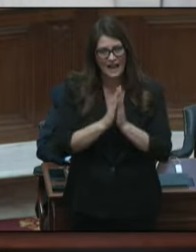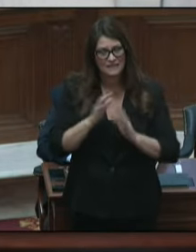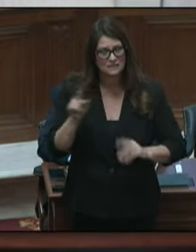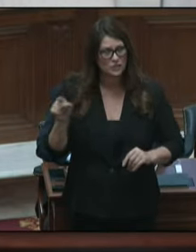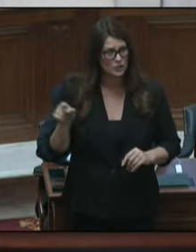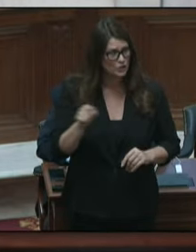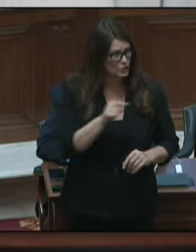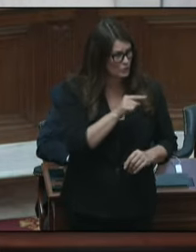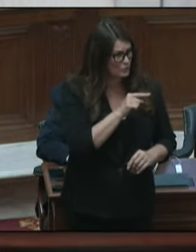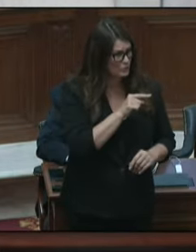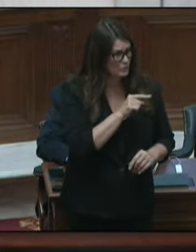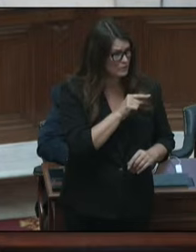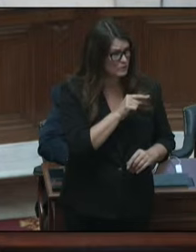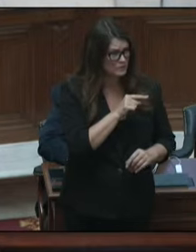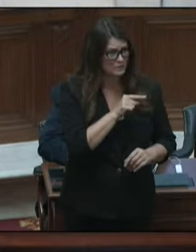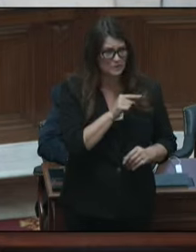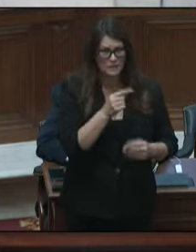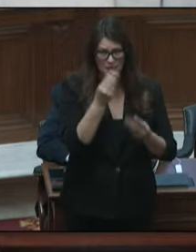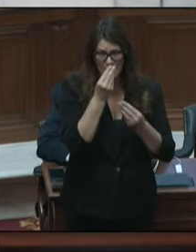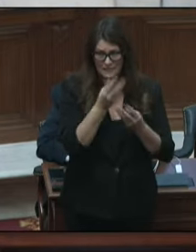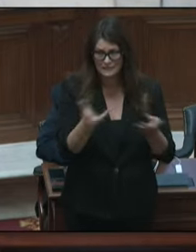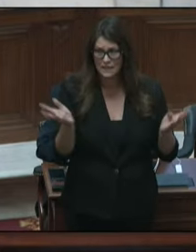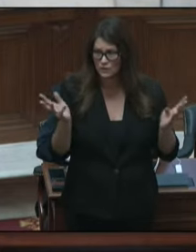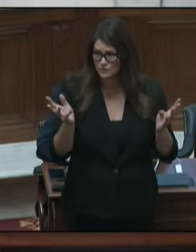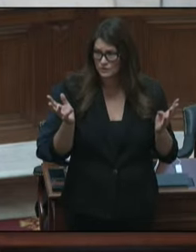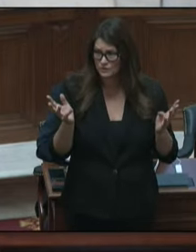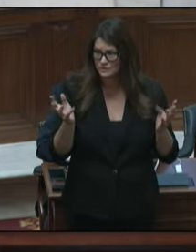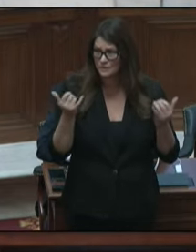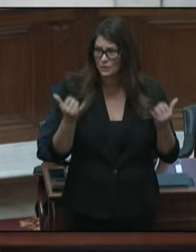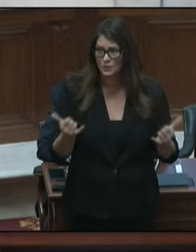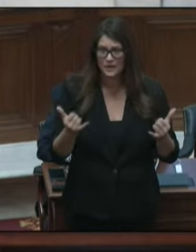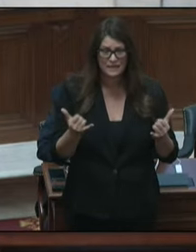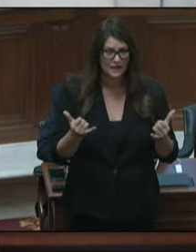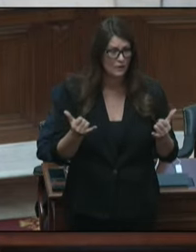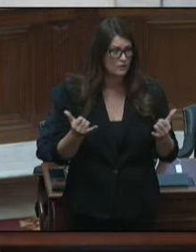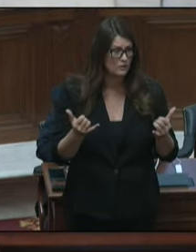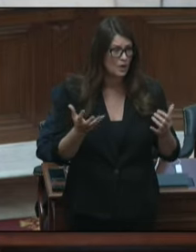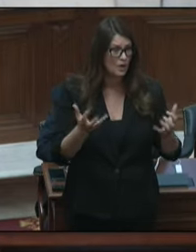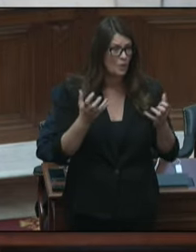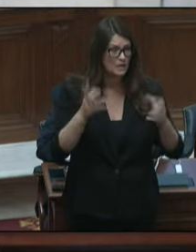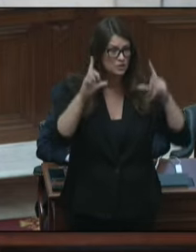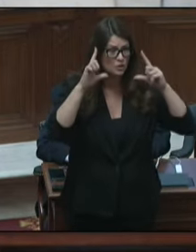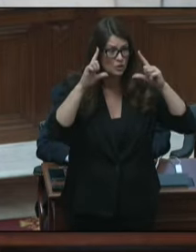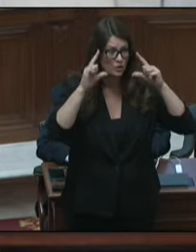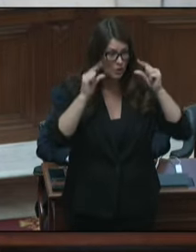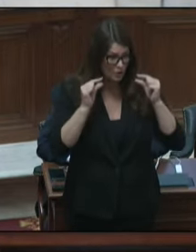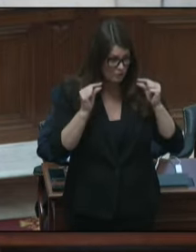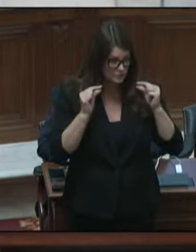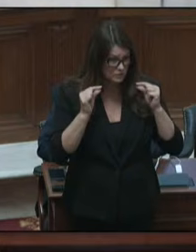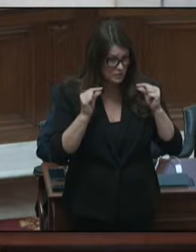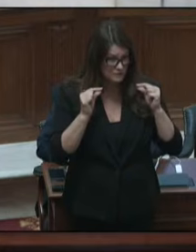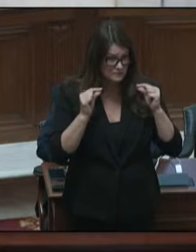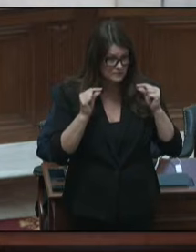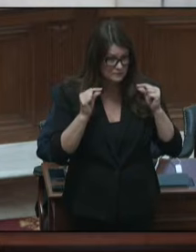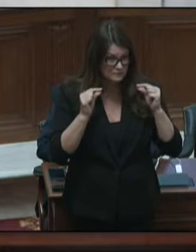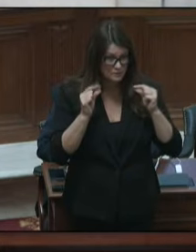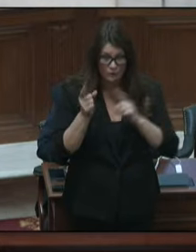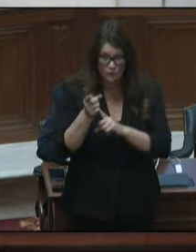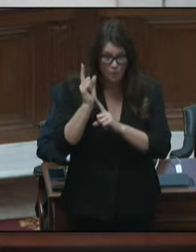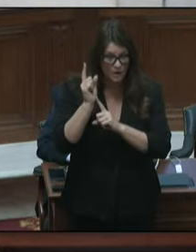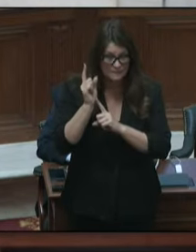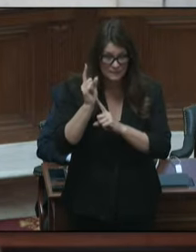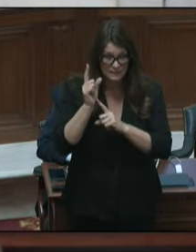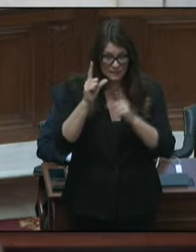you to do just a little while ago, or I told you I was going to ask you to do. I want you to just close your eyes just 1 second.